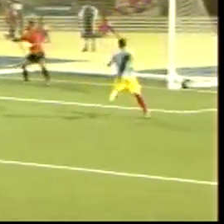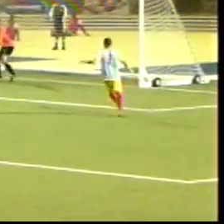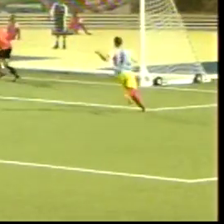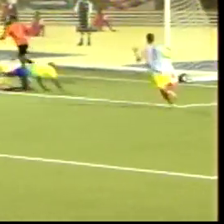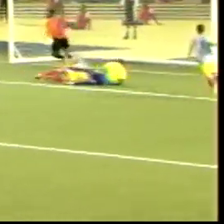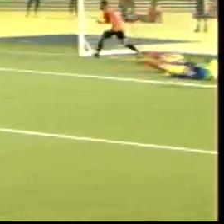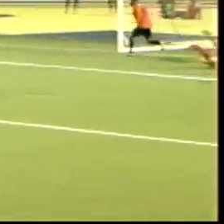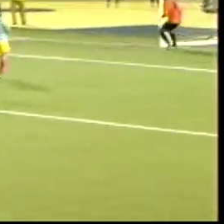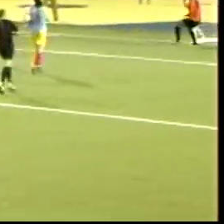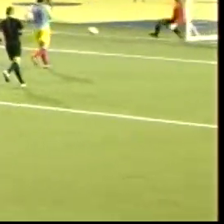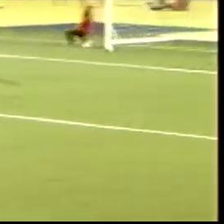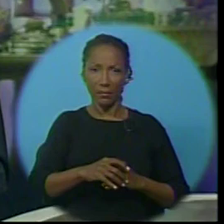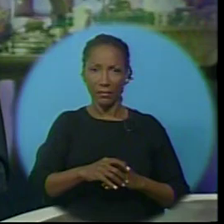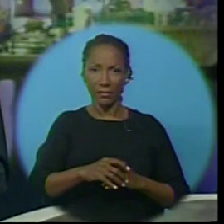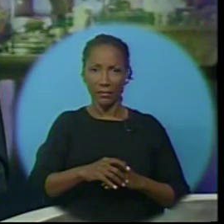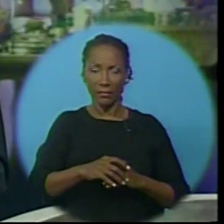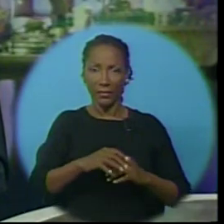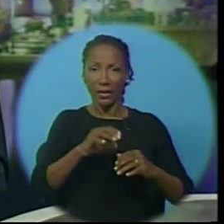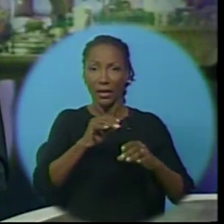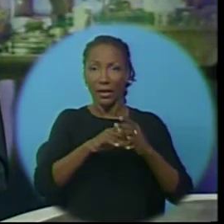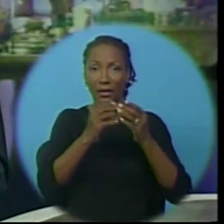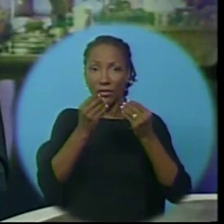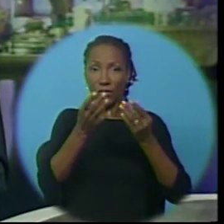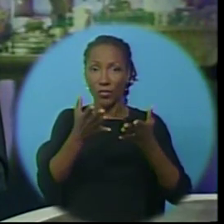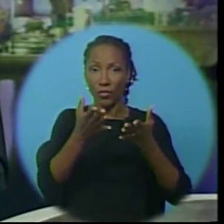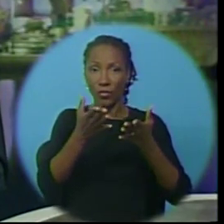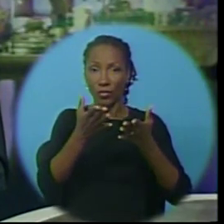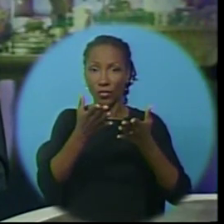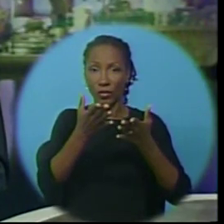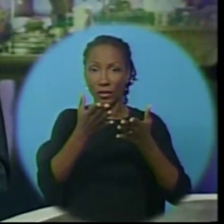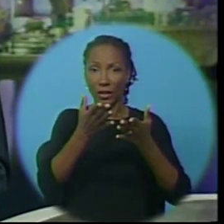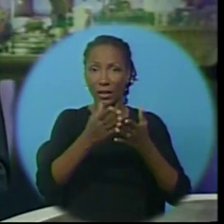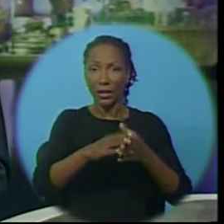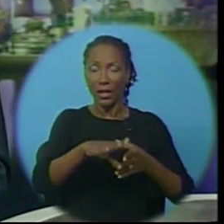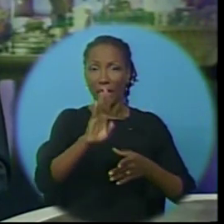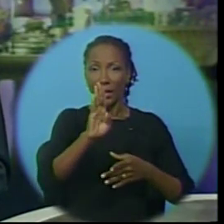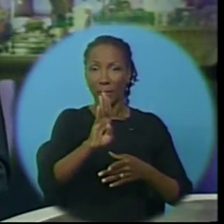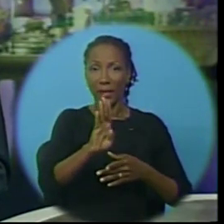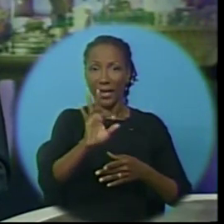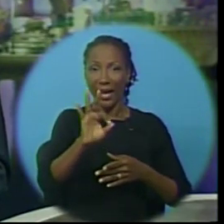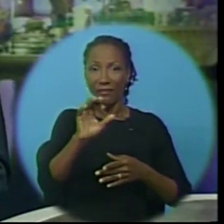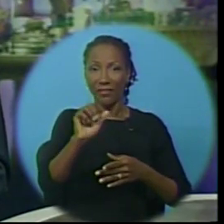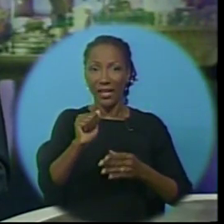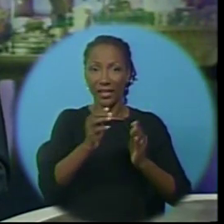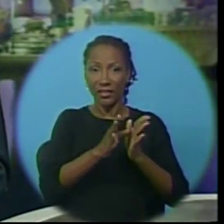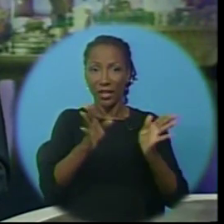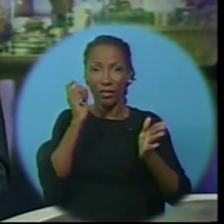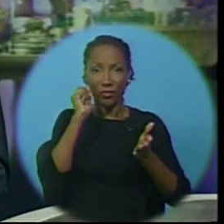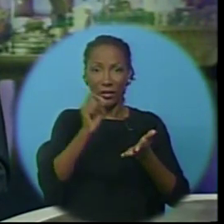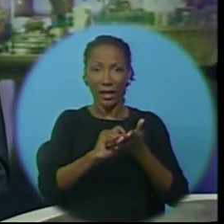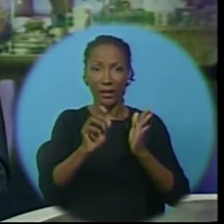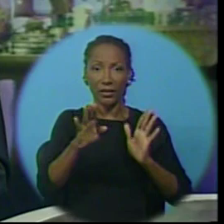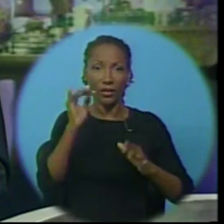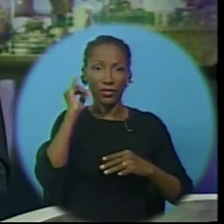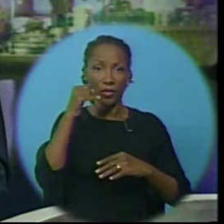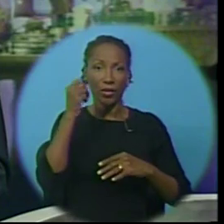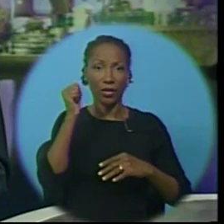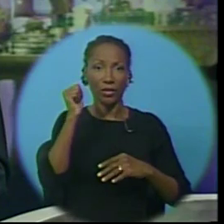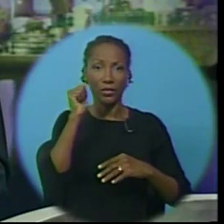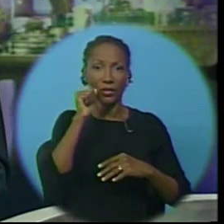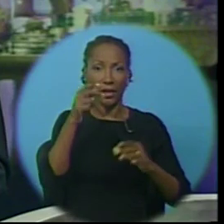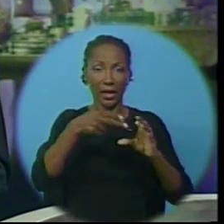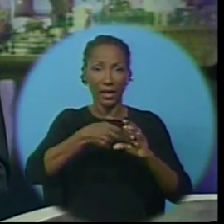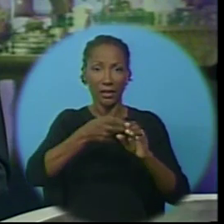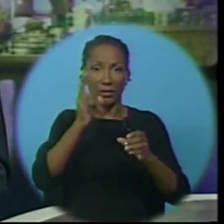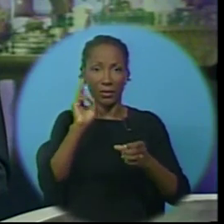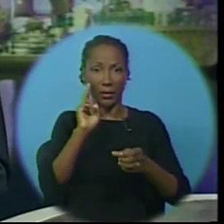the association. And in news that is reportedly unrelated, BFA General Secretary Joyce Stewart has